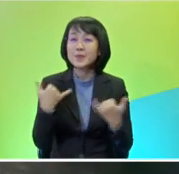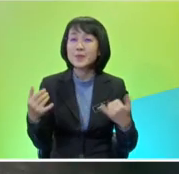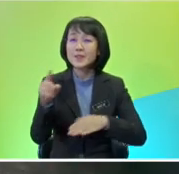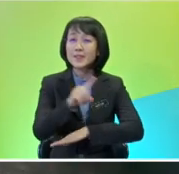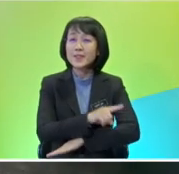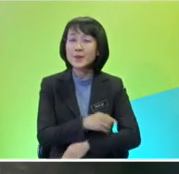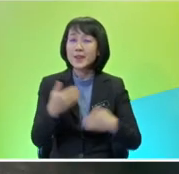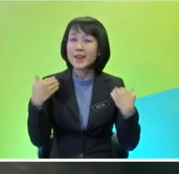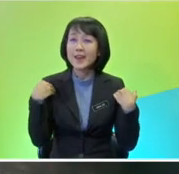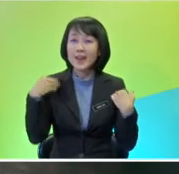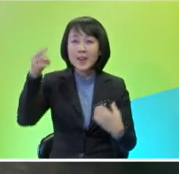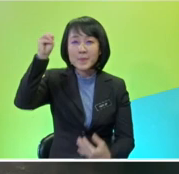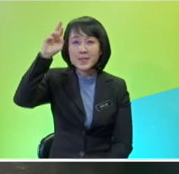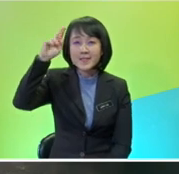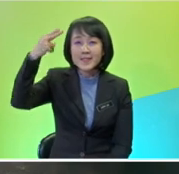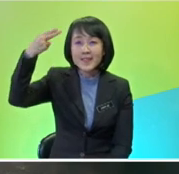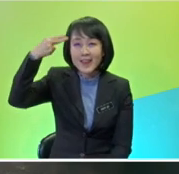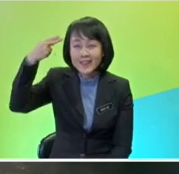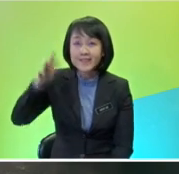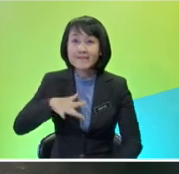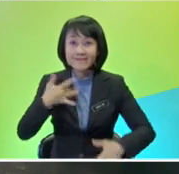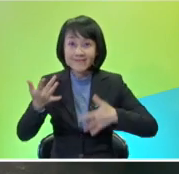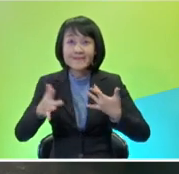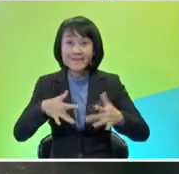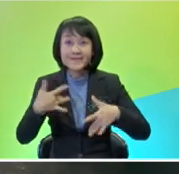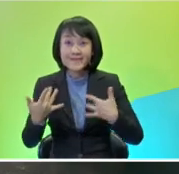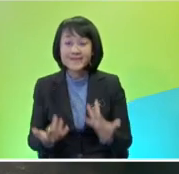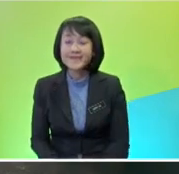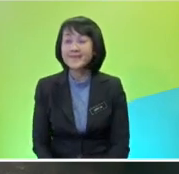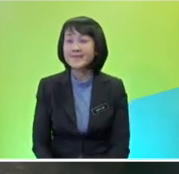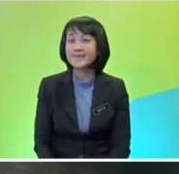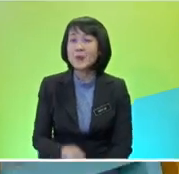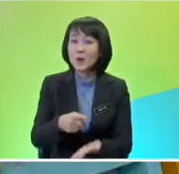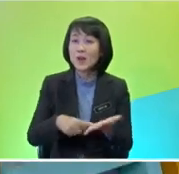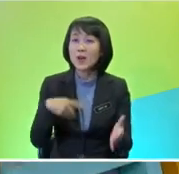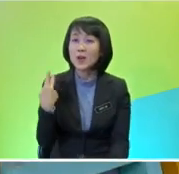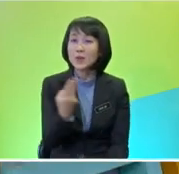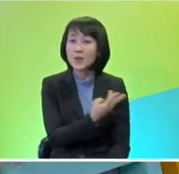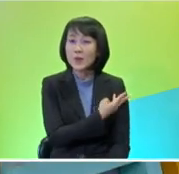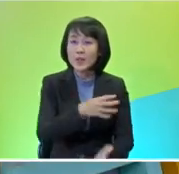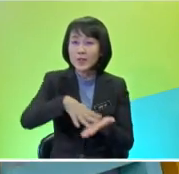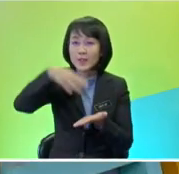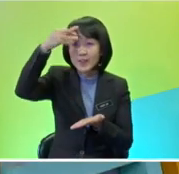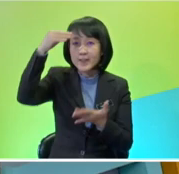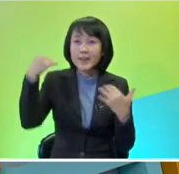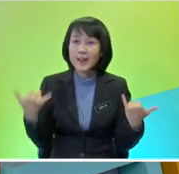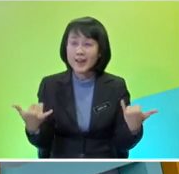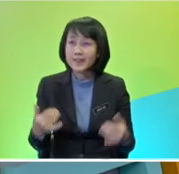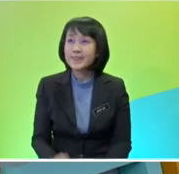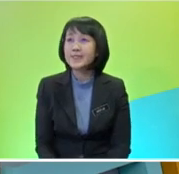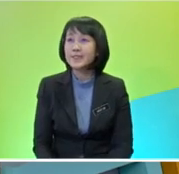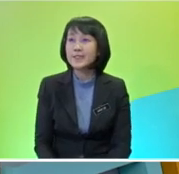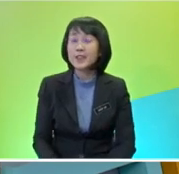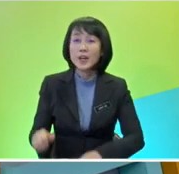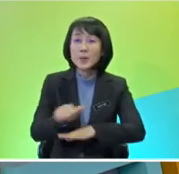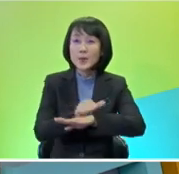next segment? I'm excited. I'm excited as well. What are we going to learn next? All right, so we're going to practice all the three phrases